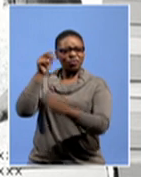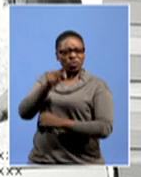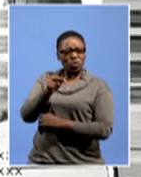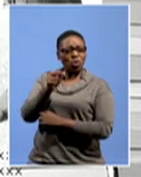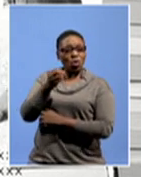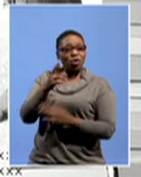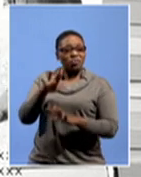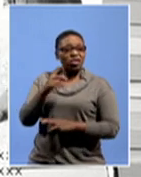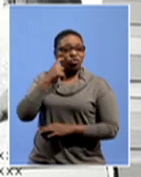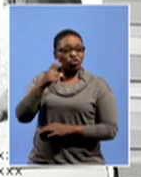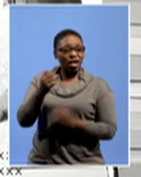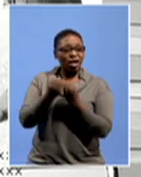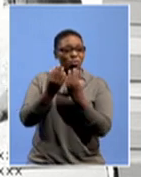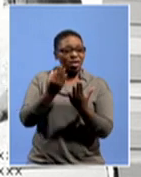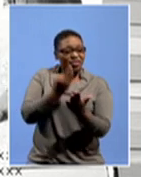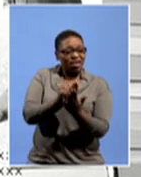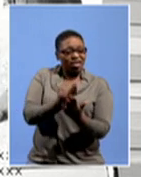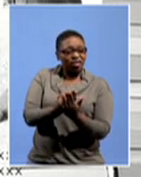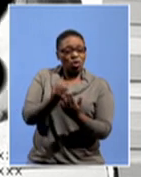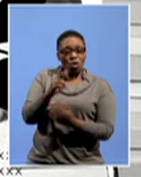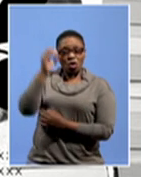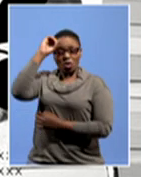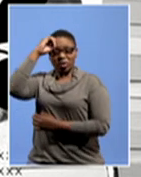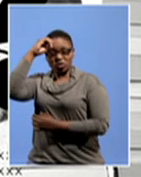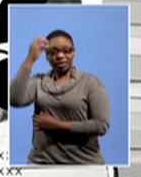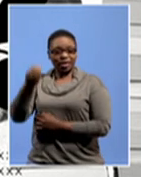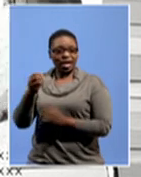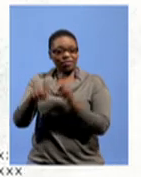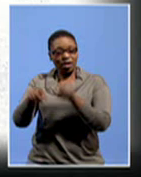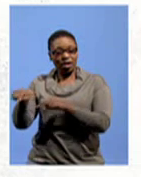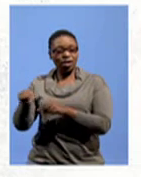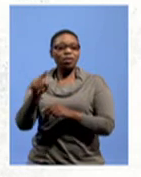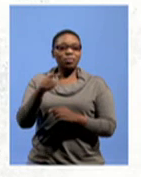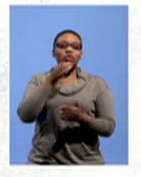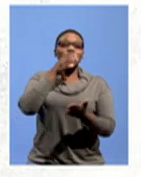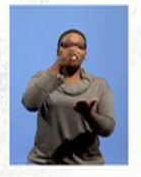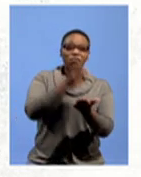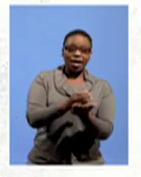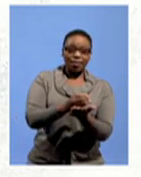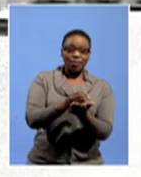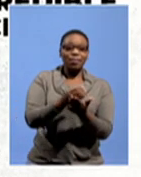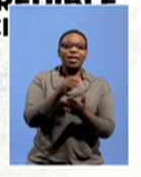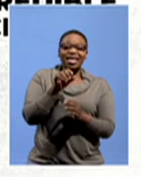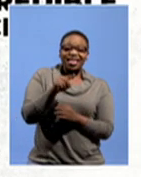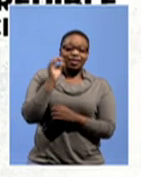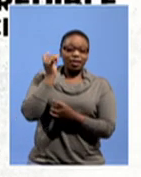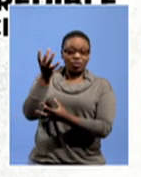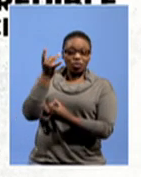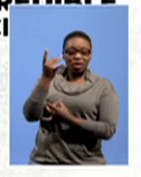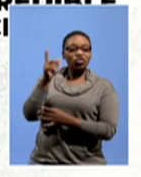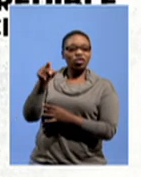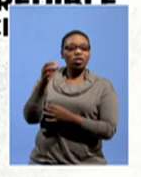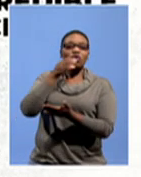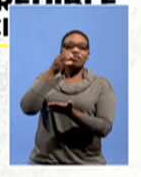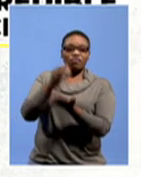And have you checked how many facts versus opinions there are? Confirm. Confirm the information with different